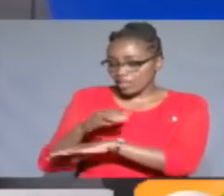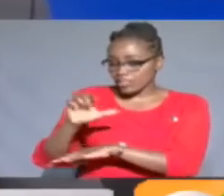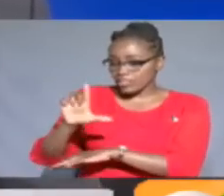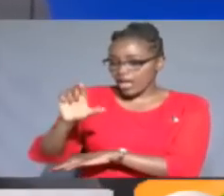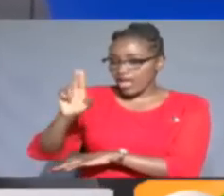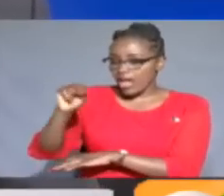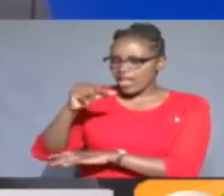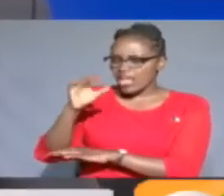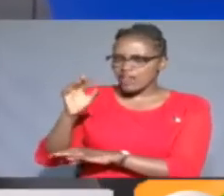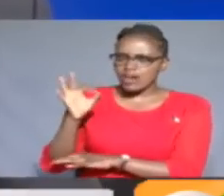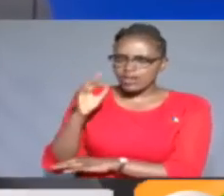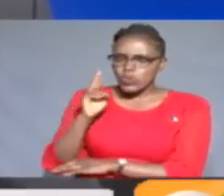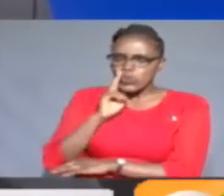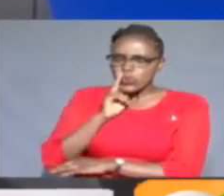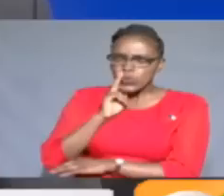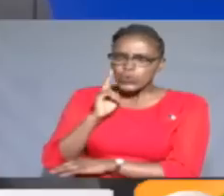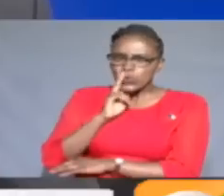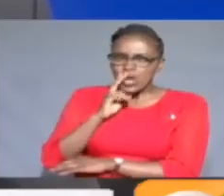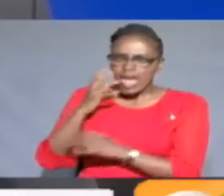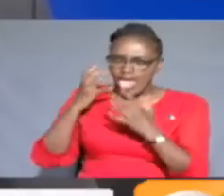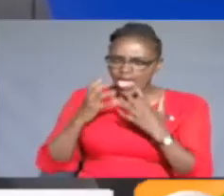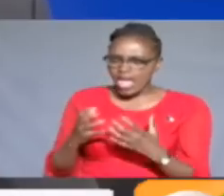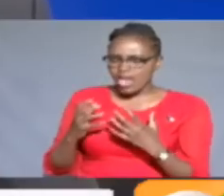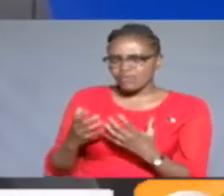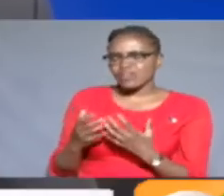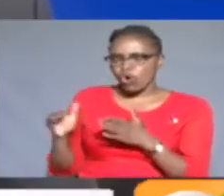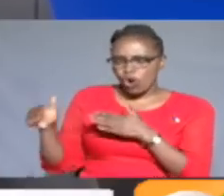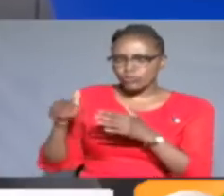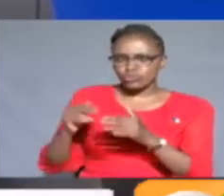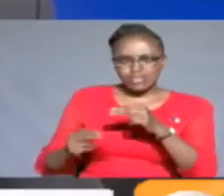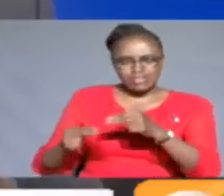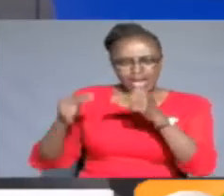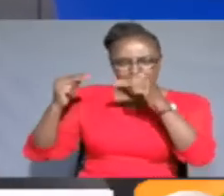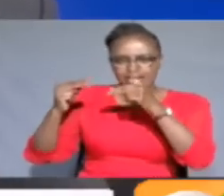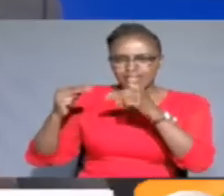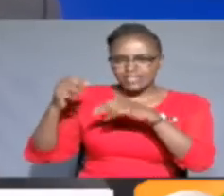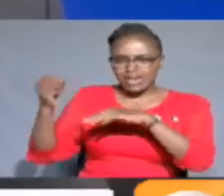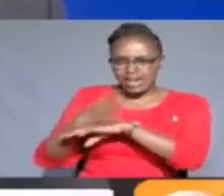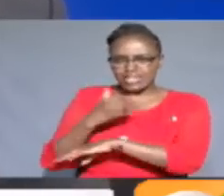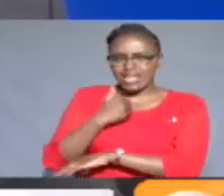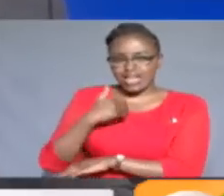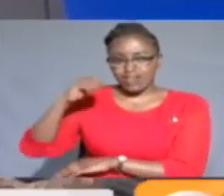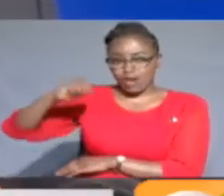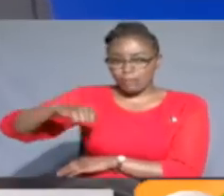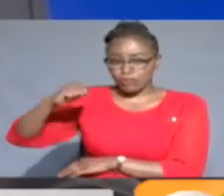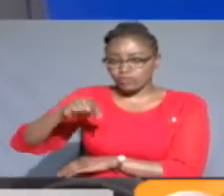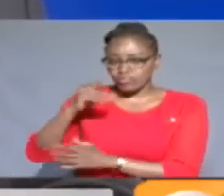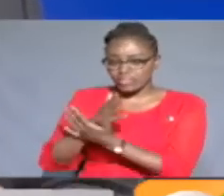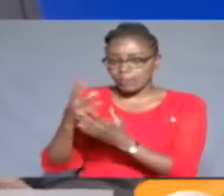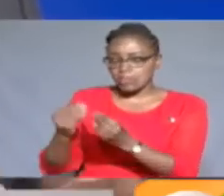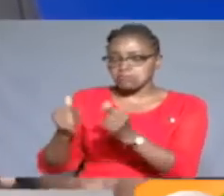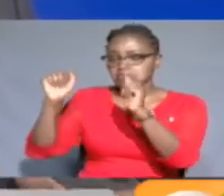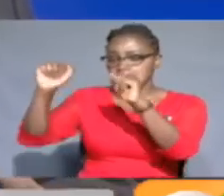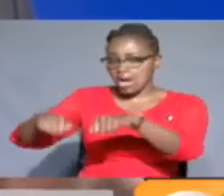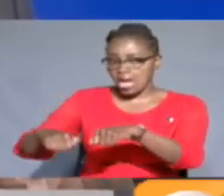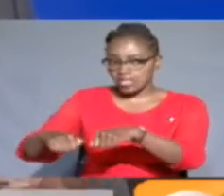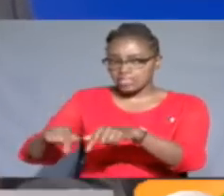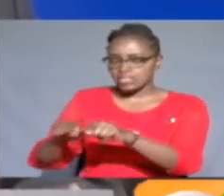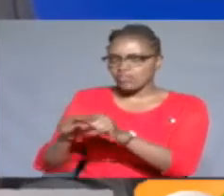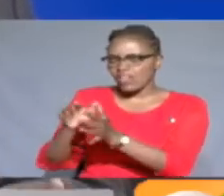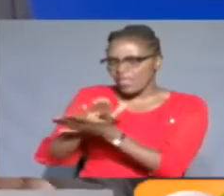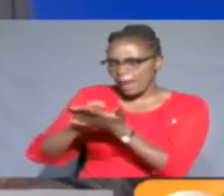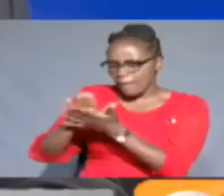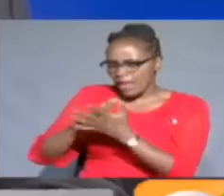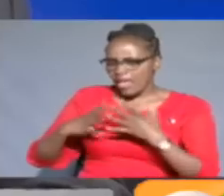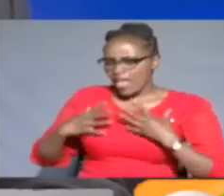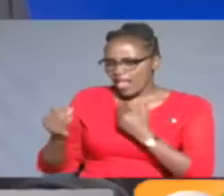If you are smoking heavily, you have a very high chance of getting cancer. Mm. So that is something that can be tackled at the primary health.